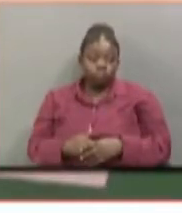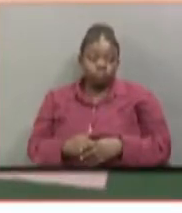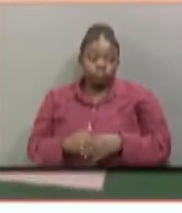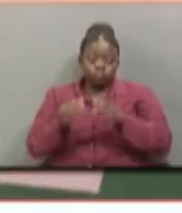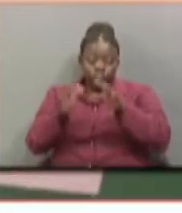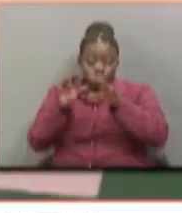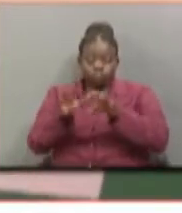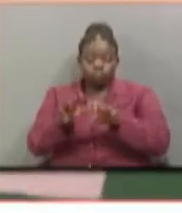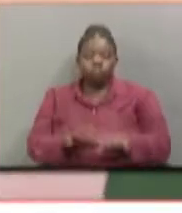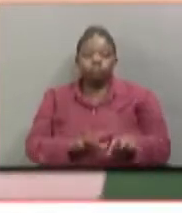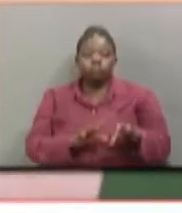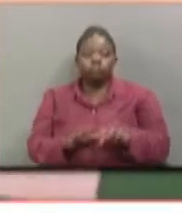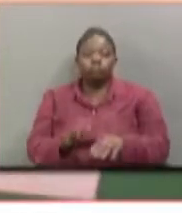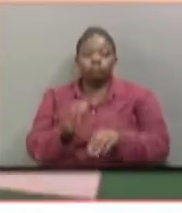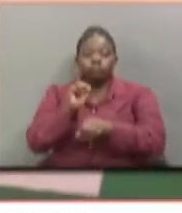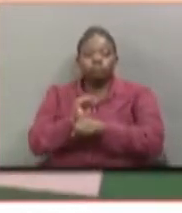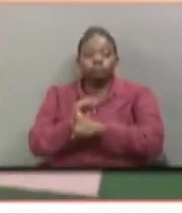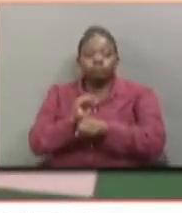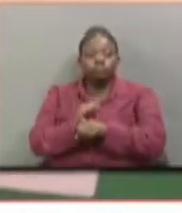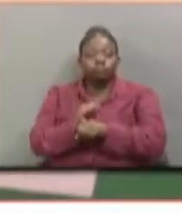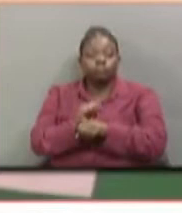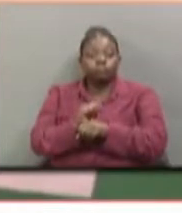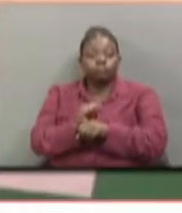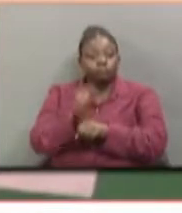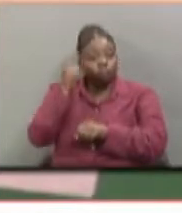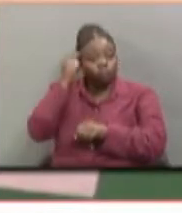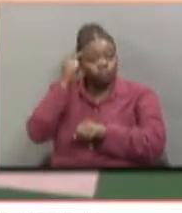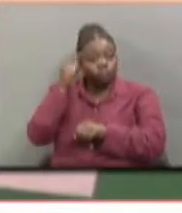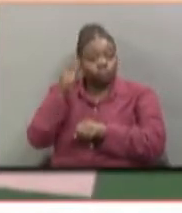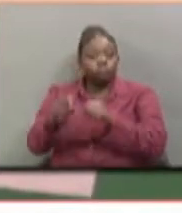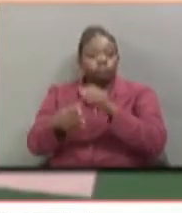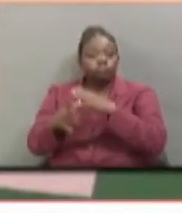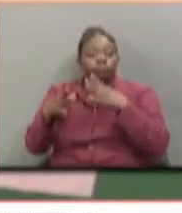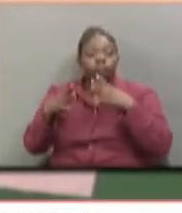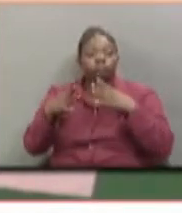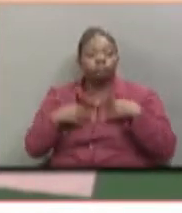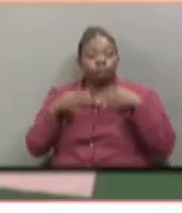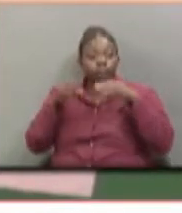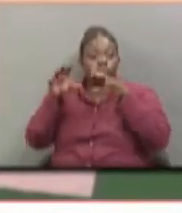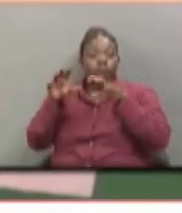Bonaabonanga ng'okola omulimu gw'okubulaki kkiriza okubonaabona